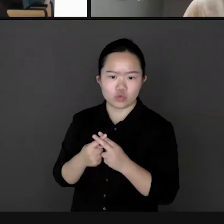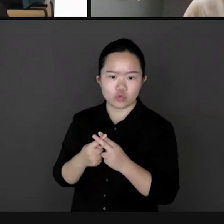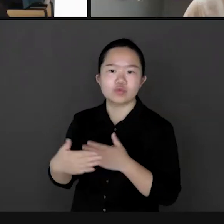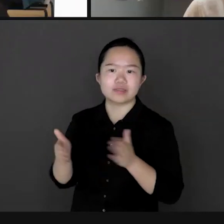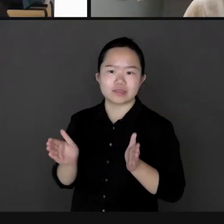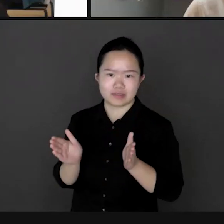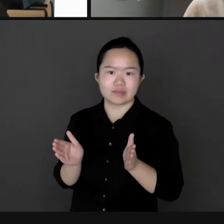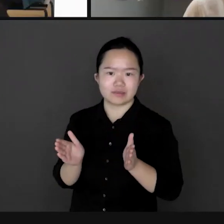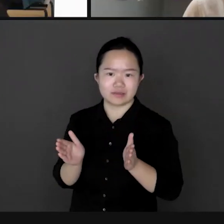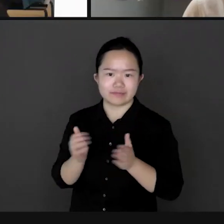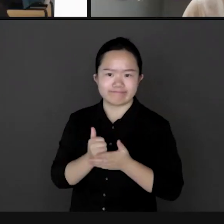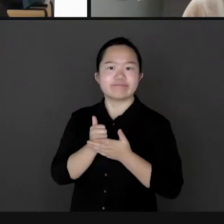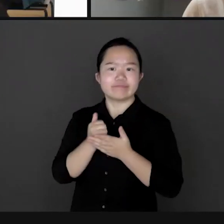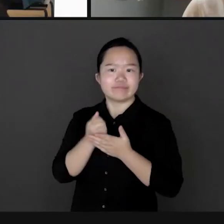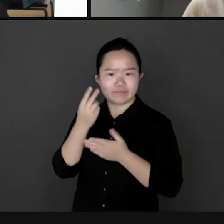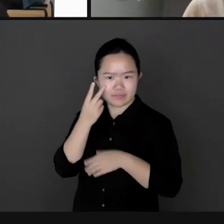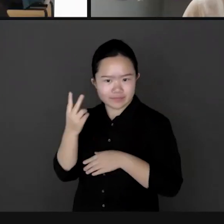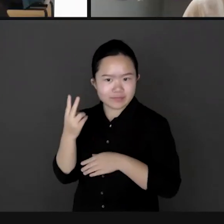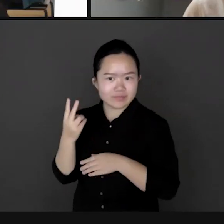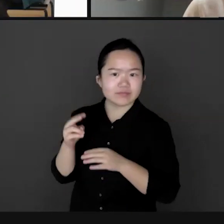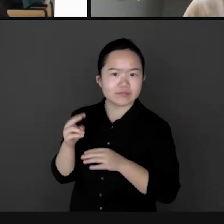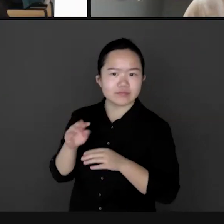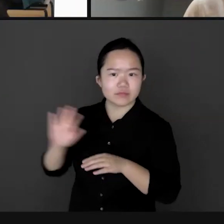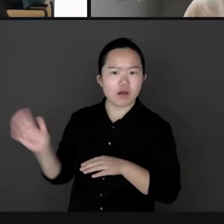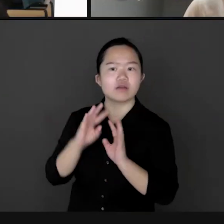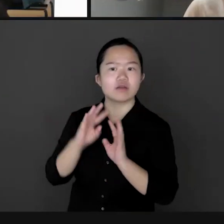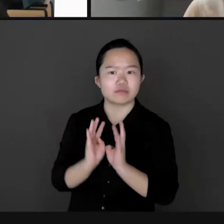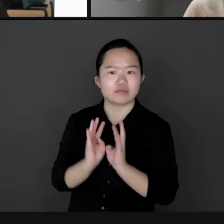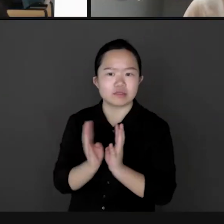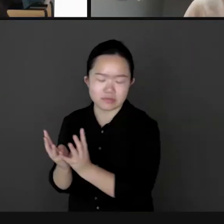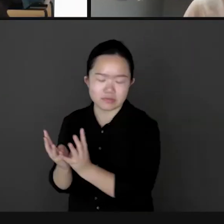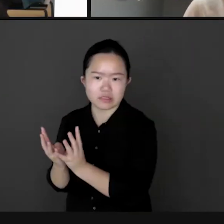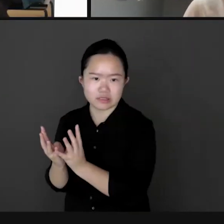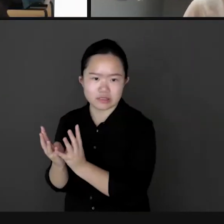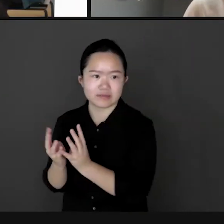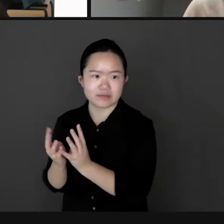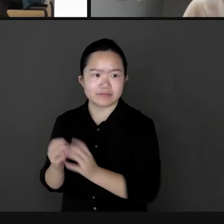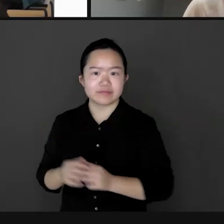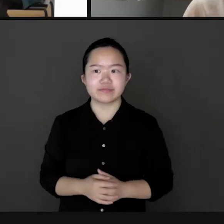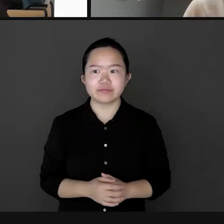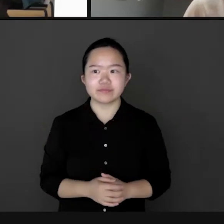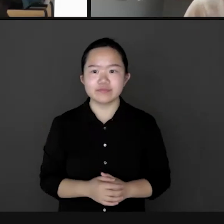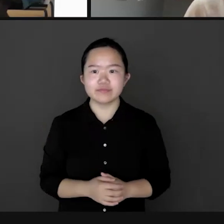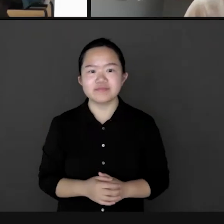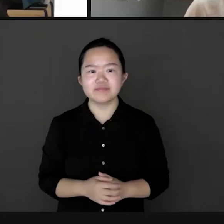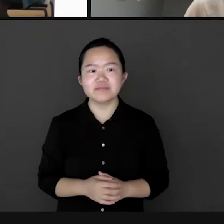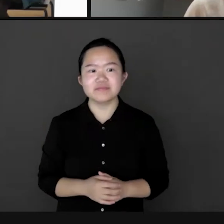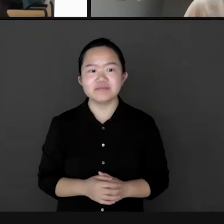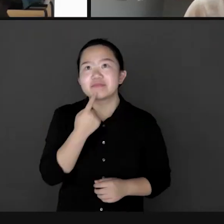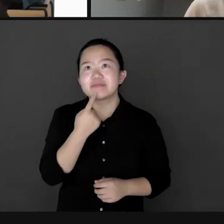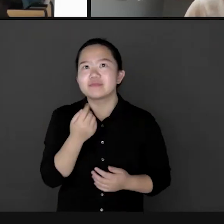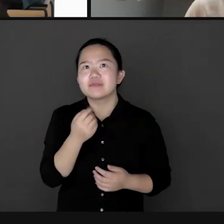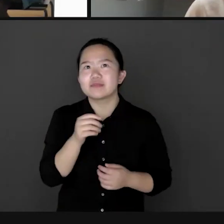the committees, how many toolkits, Alejandro? 17. I thought I was going to say 17 and it would just be wildly too big.